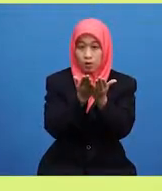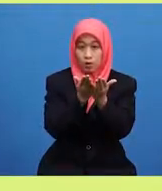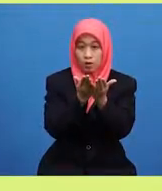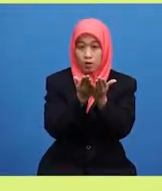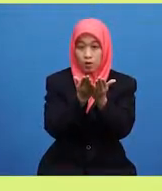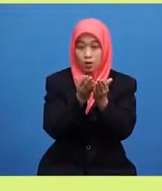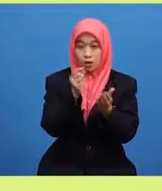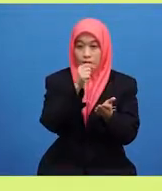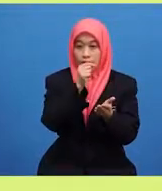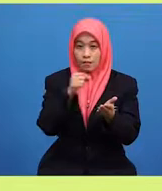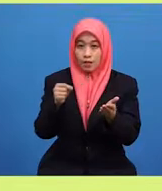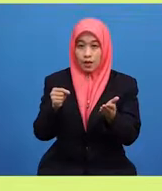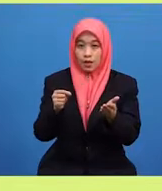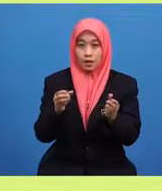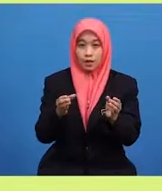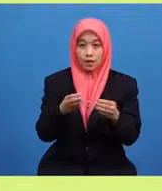Pencil case.